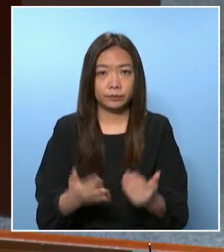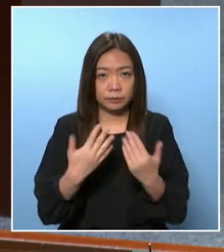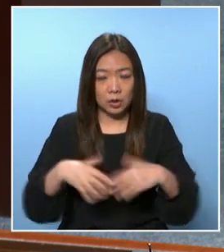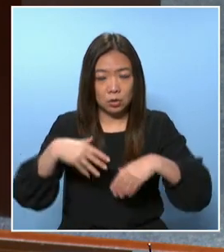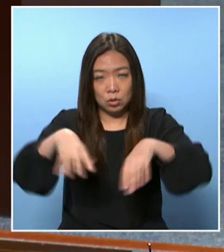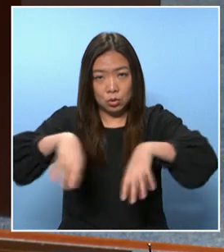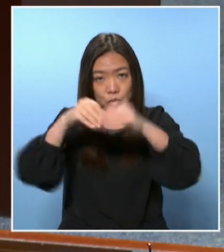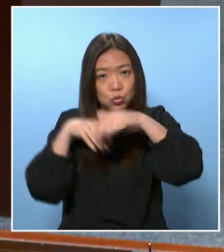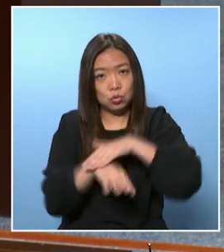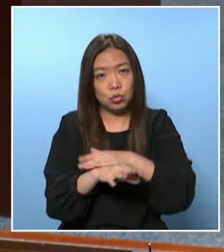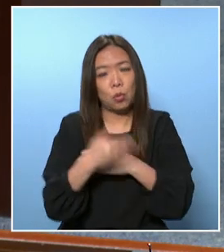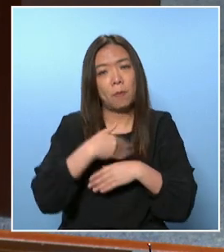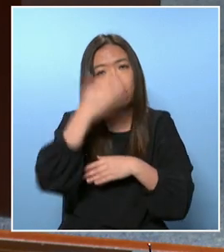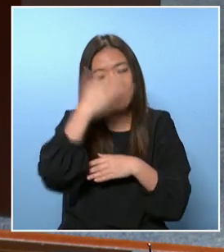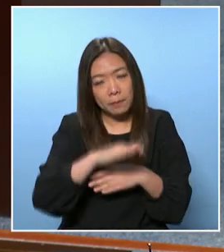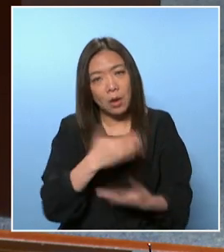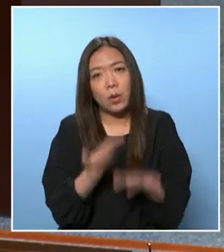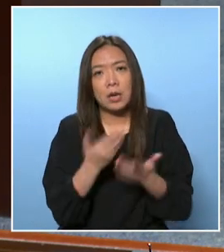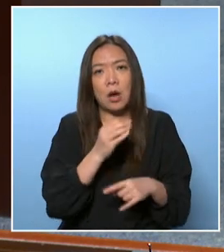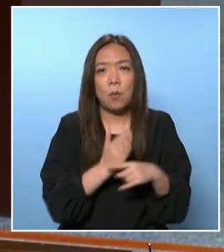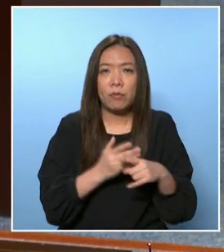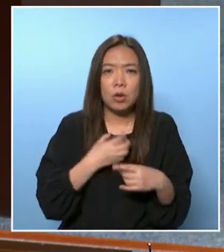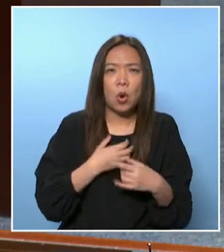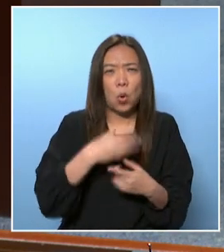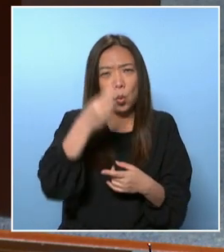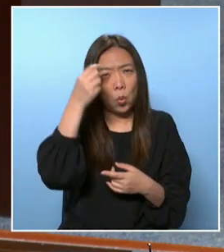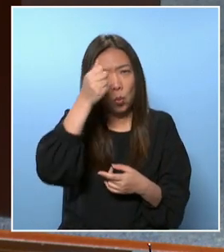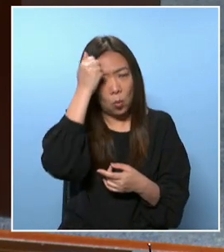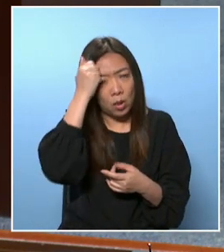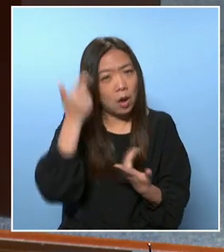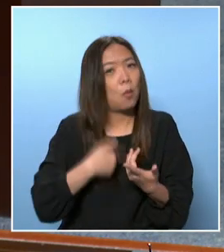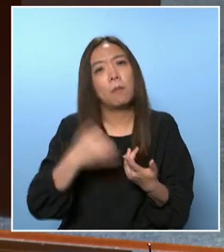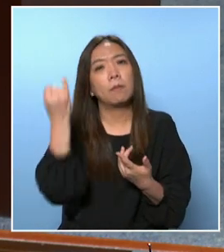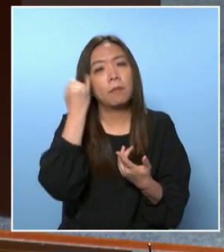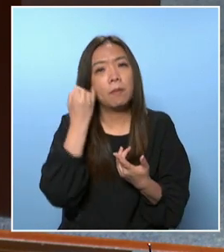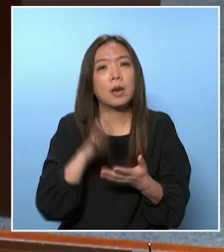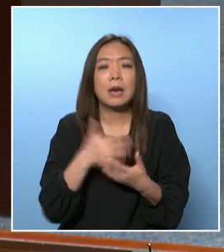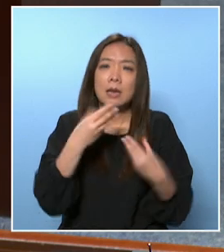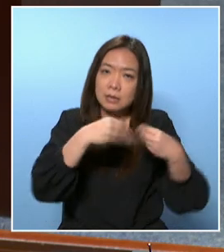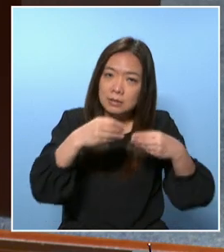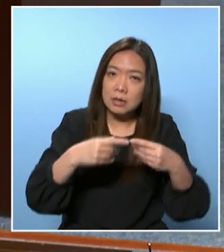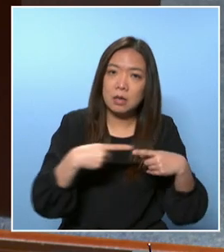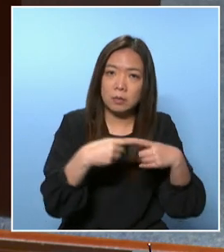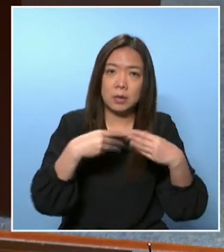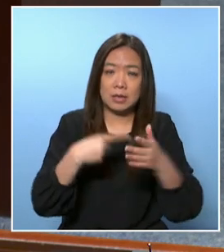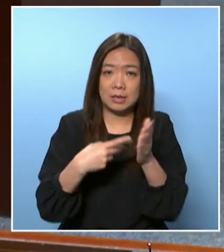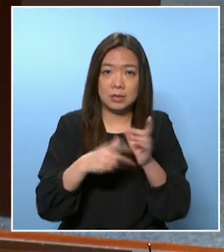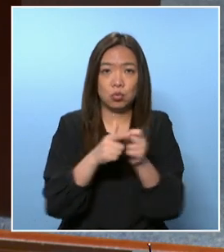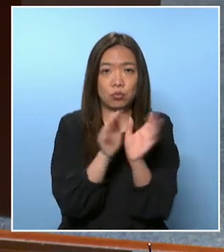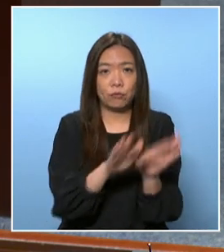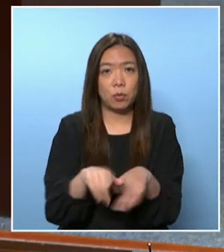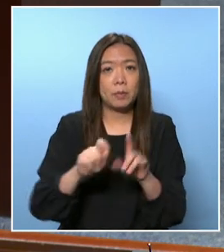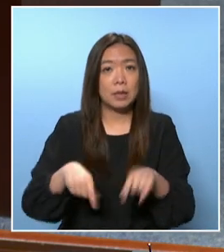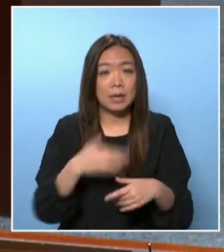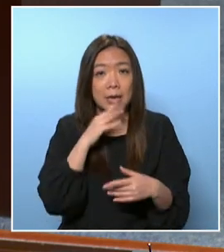the certified copy is there? What's going to happen? Now, electronic version, people might find it difficult, but I think we have to educate